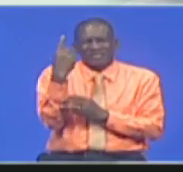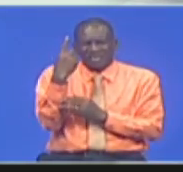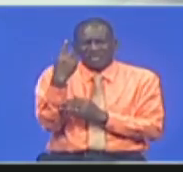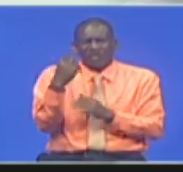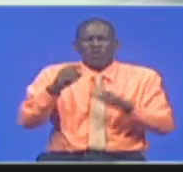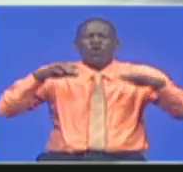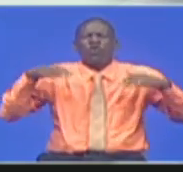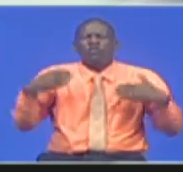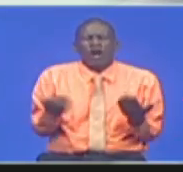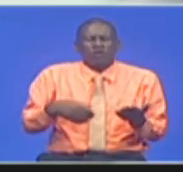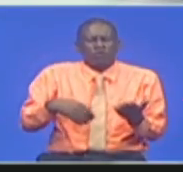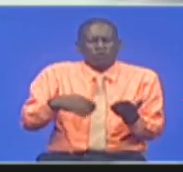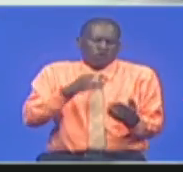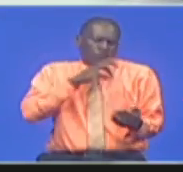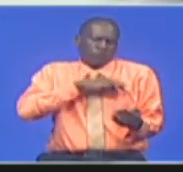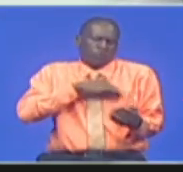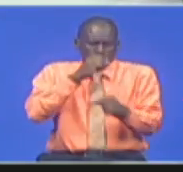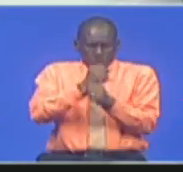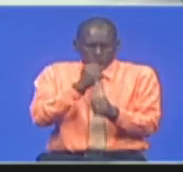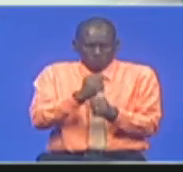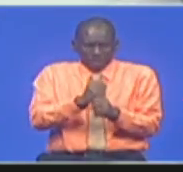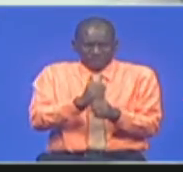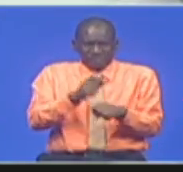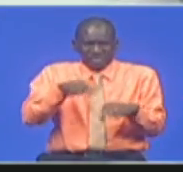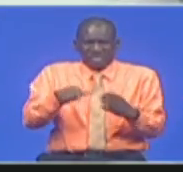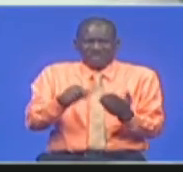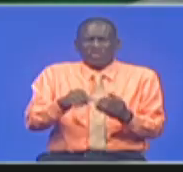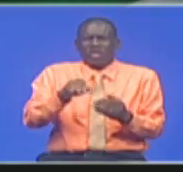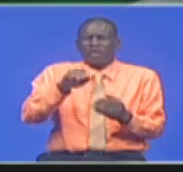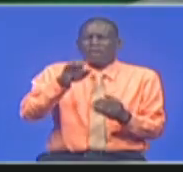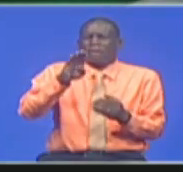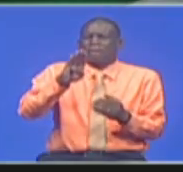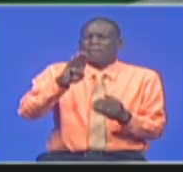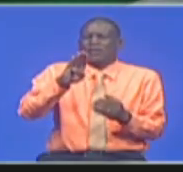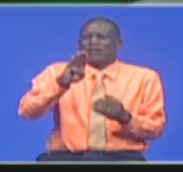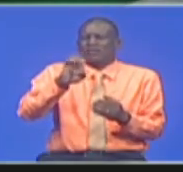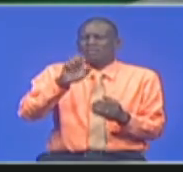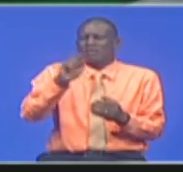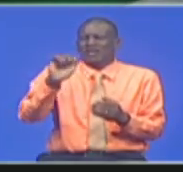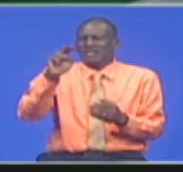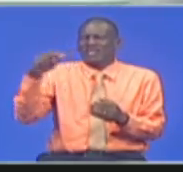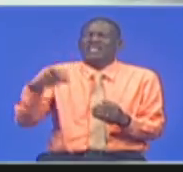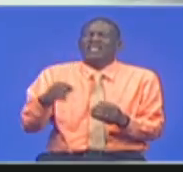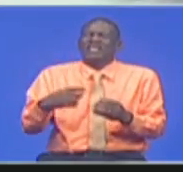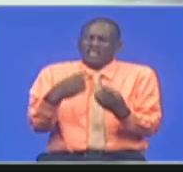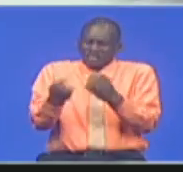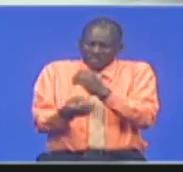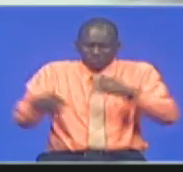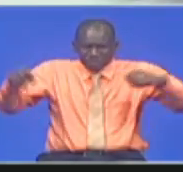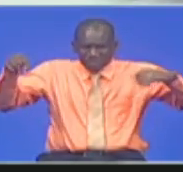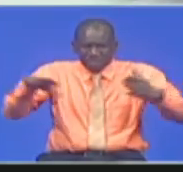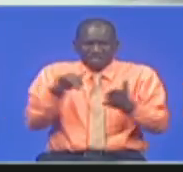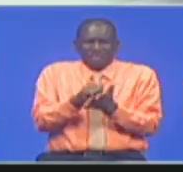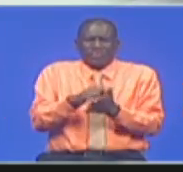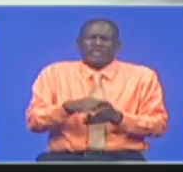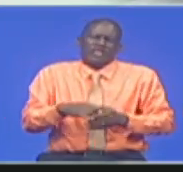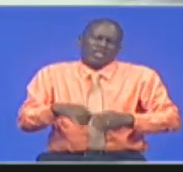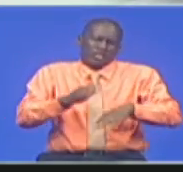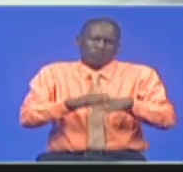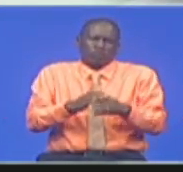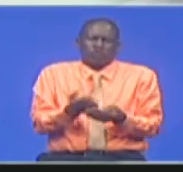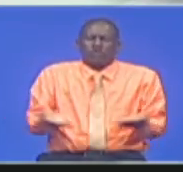how revenue generation works in the bookmaker industry. He came out clear that it is prudent to shut down the